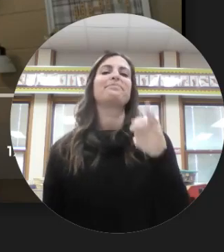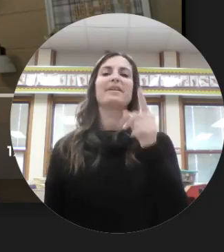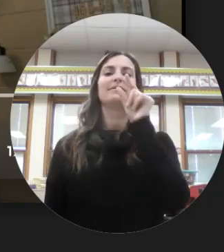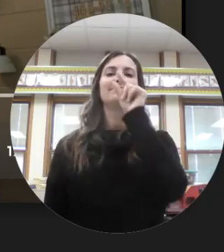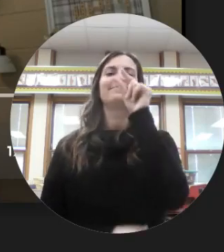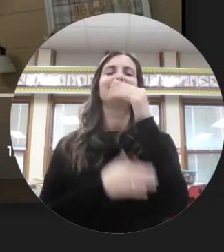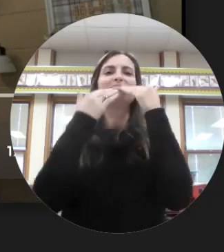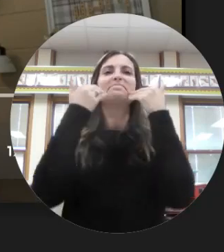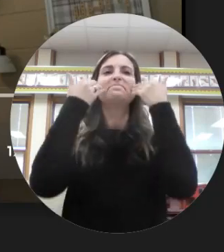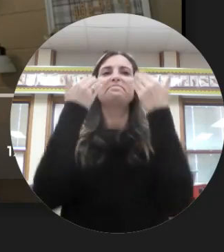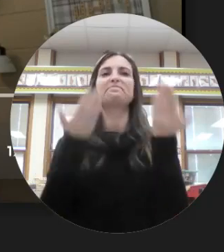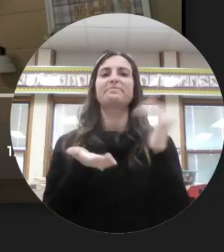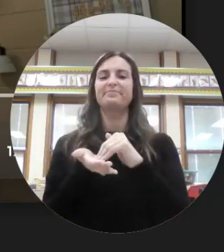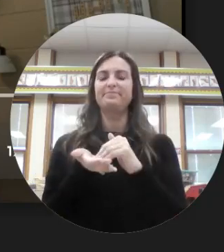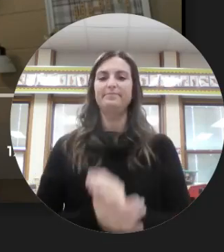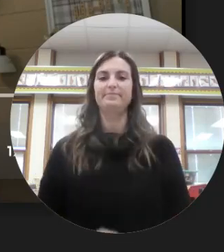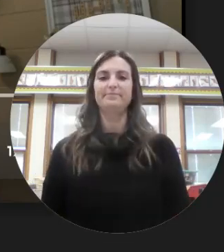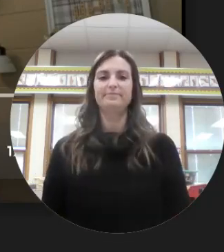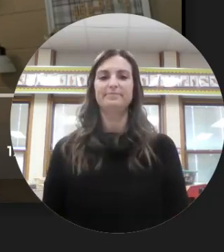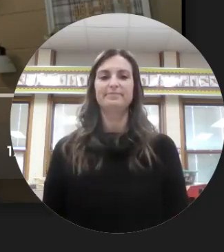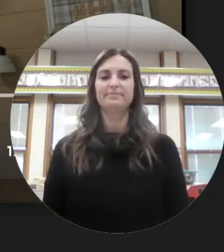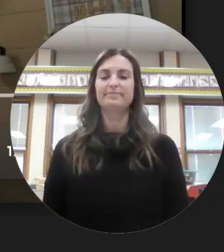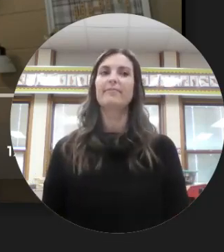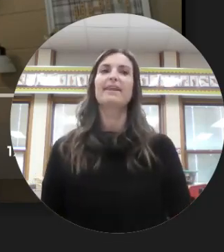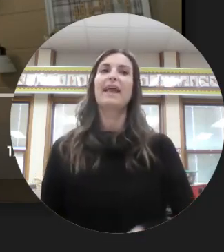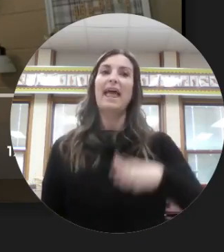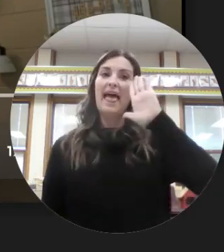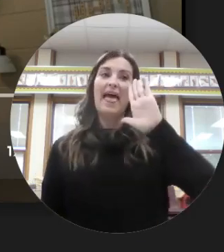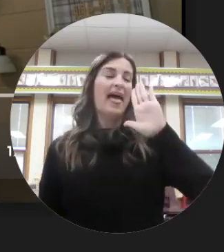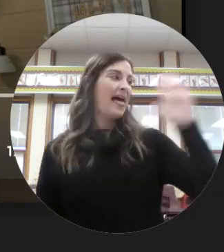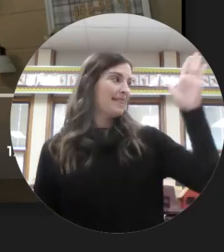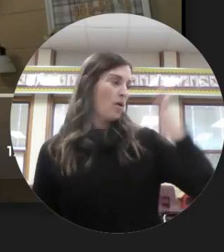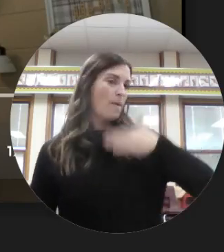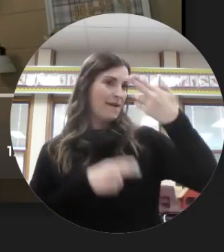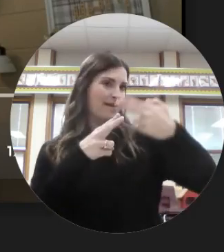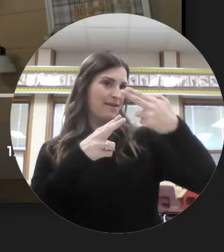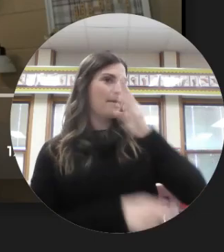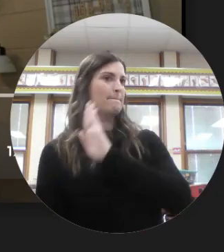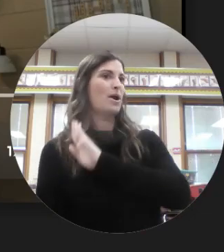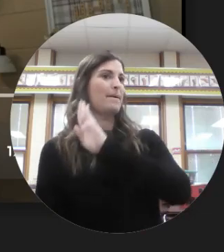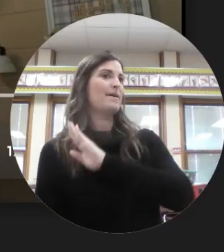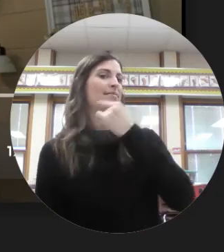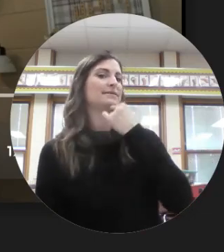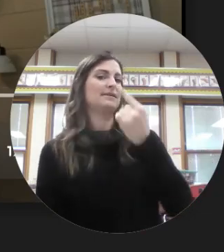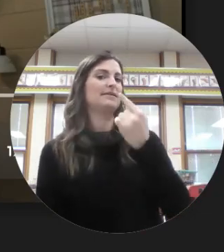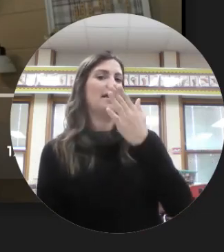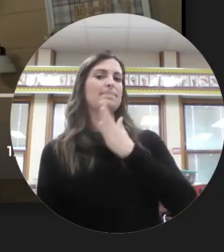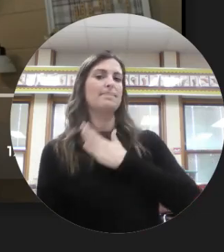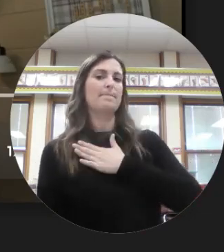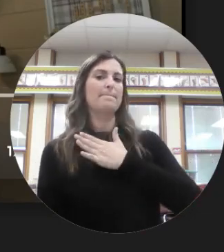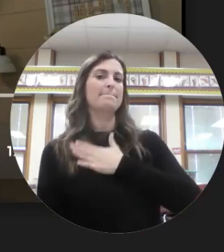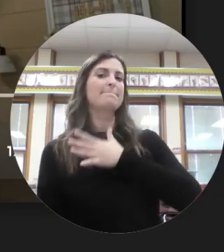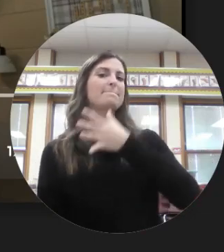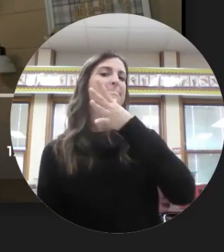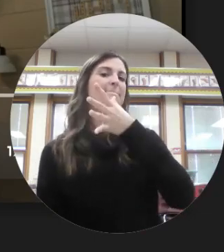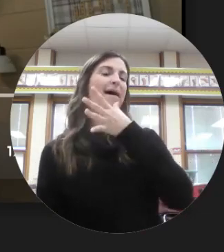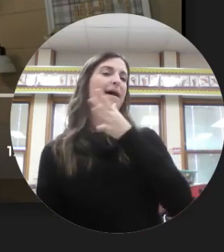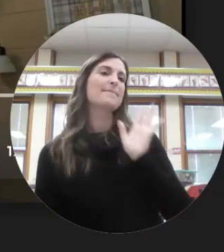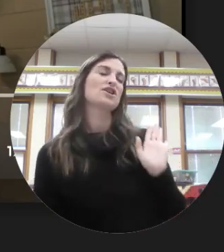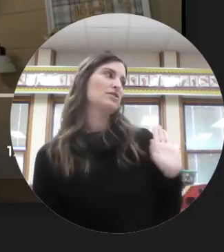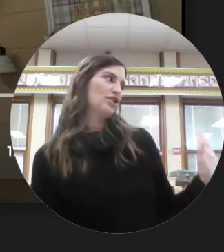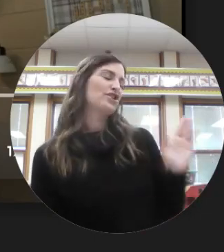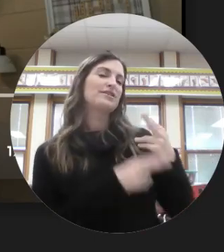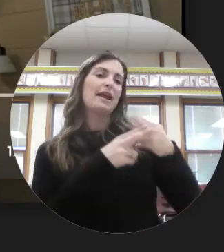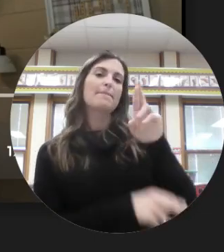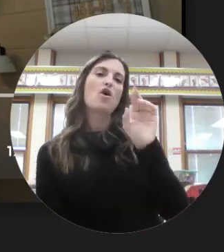was smiling again. "Hello, my name is Brightbill," he shouted over the waves, "and this is my mama. Her name is Roz."